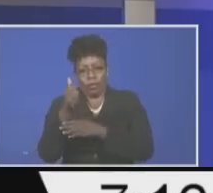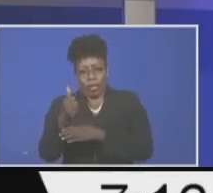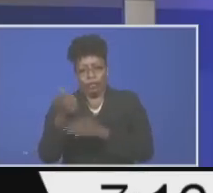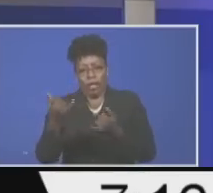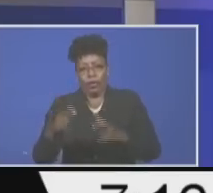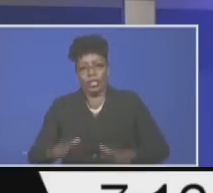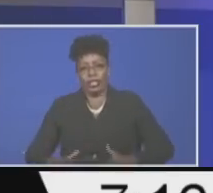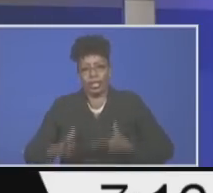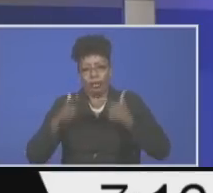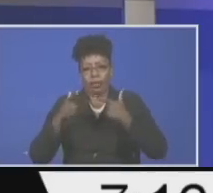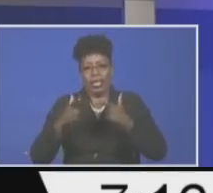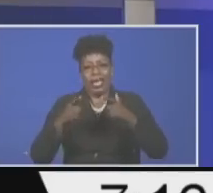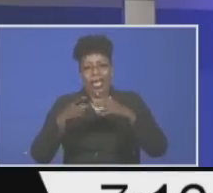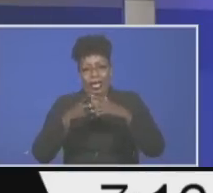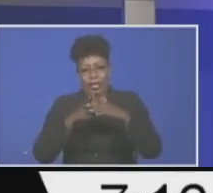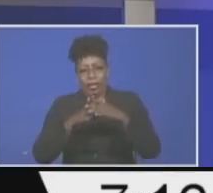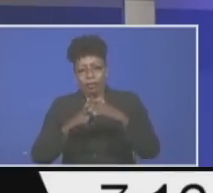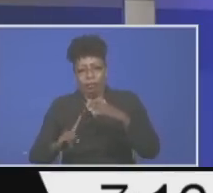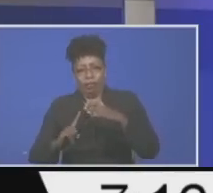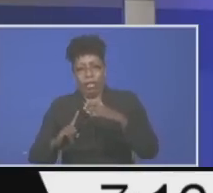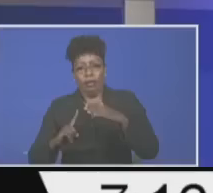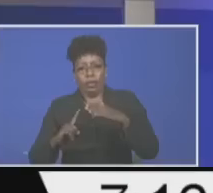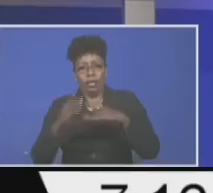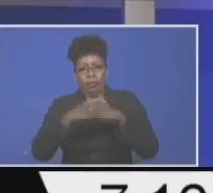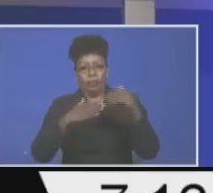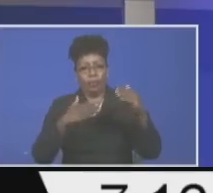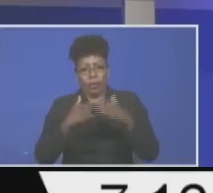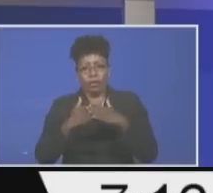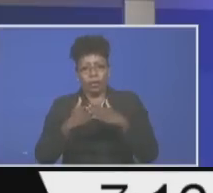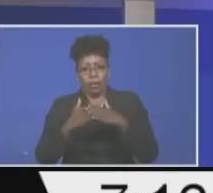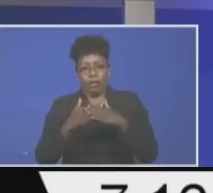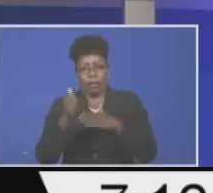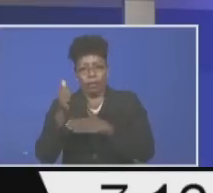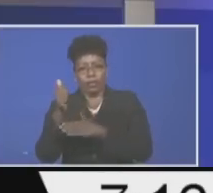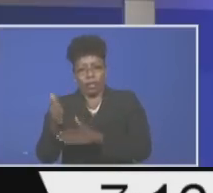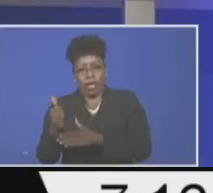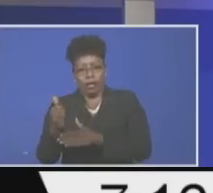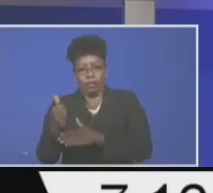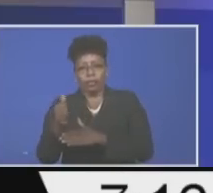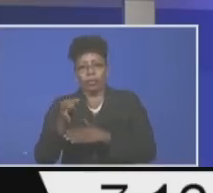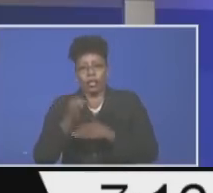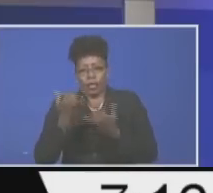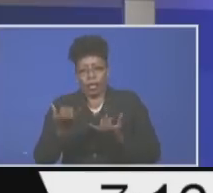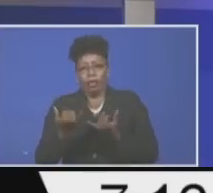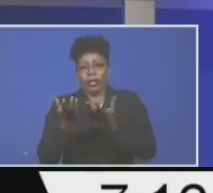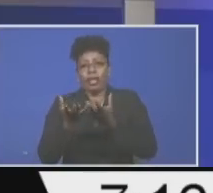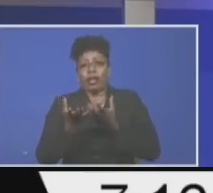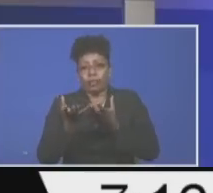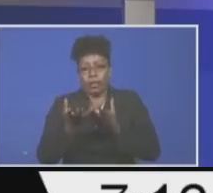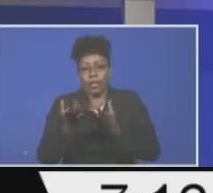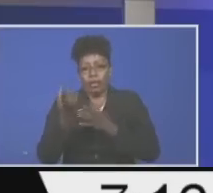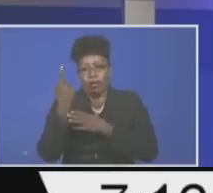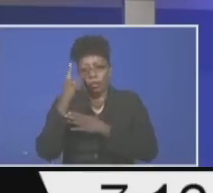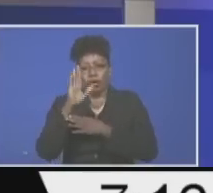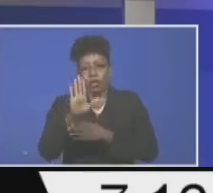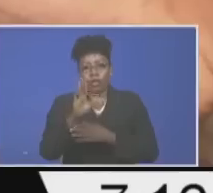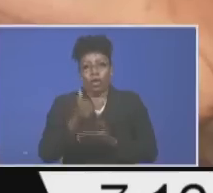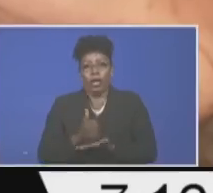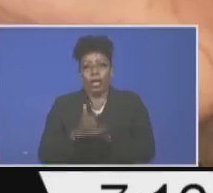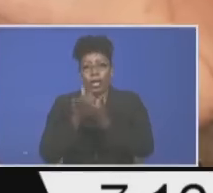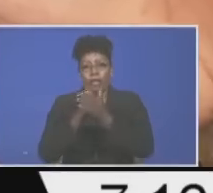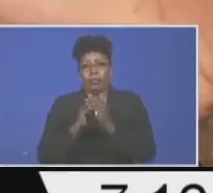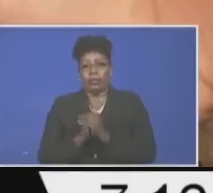Grandstown constituency where he tells us he struggles every day. He made this appeal to our Kelsey Johnson for your help.